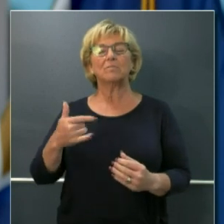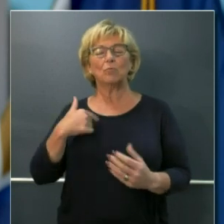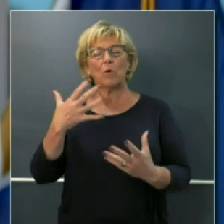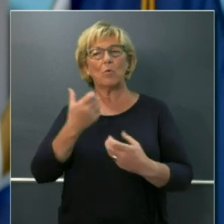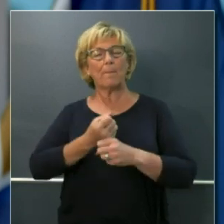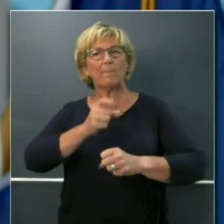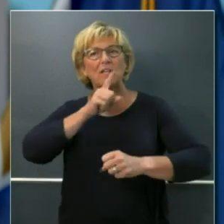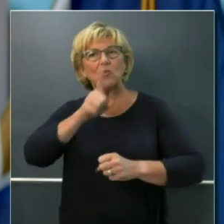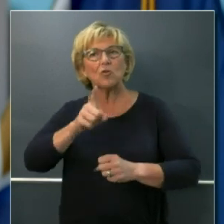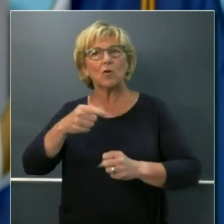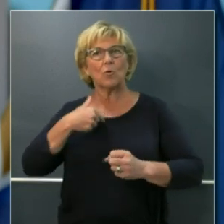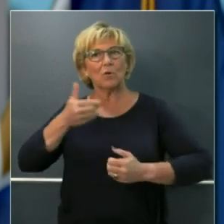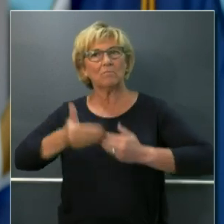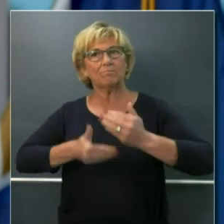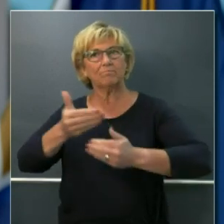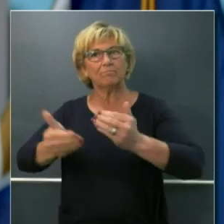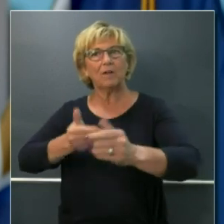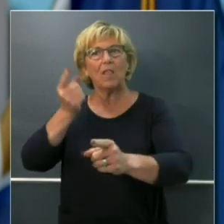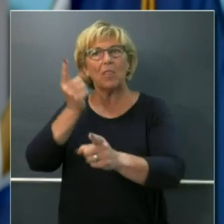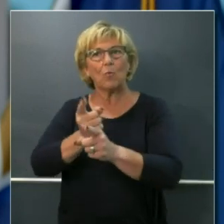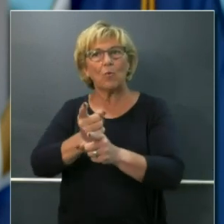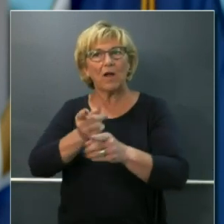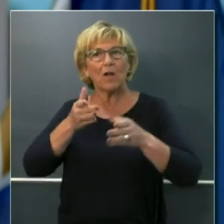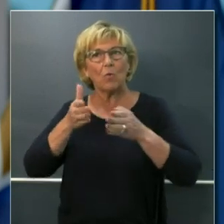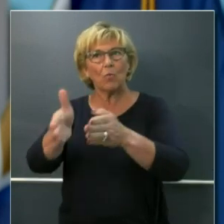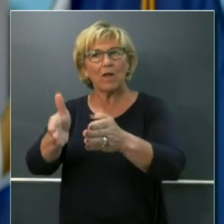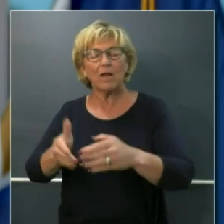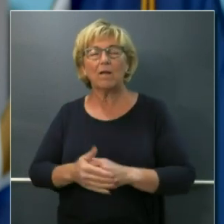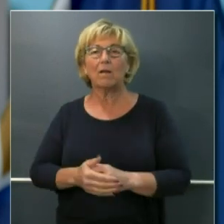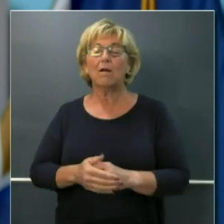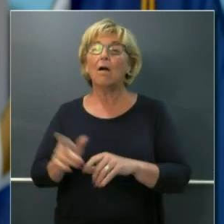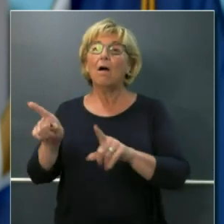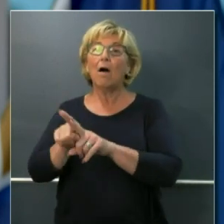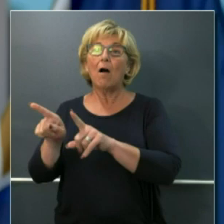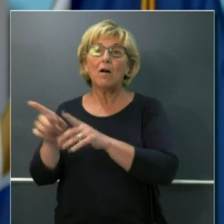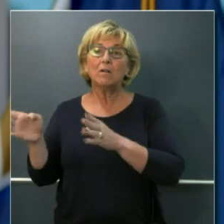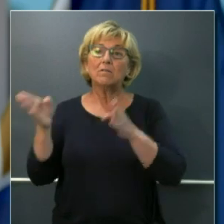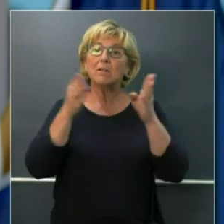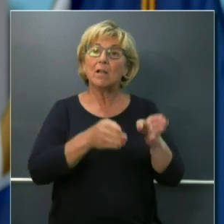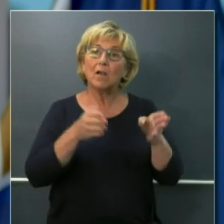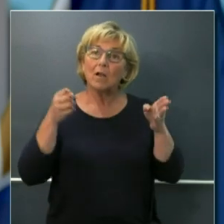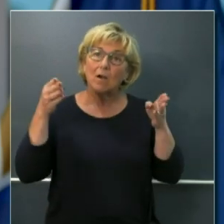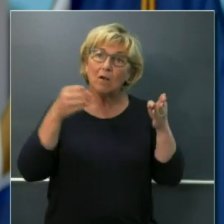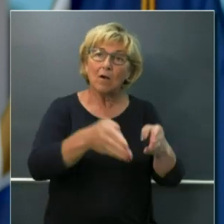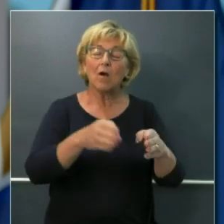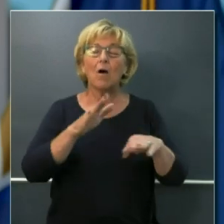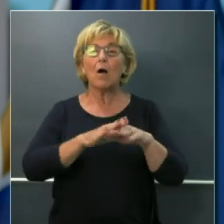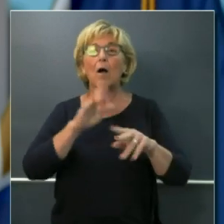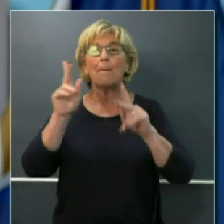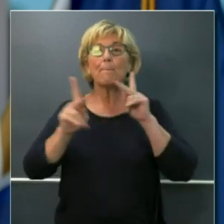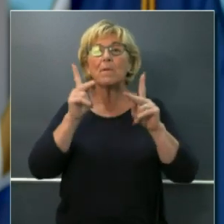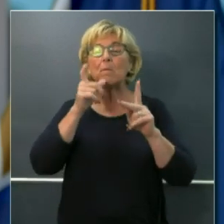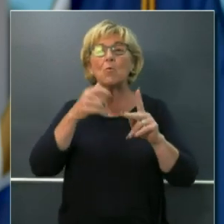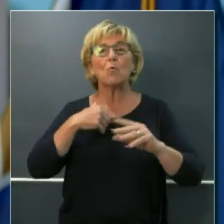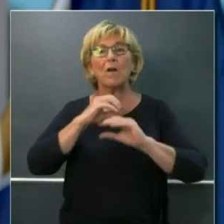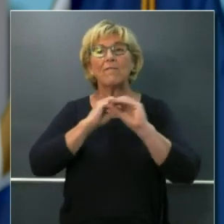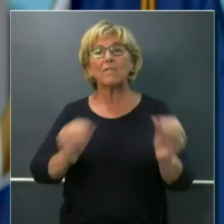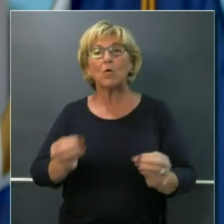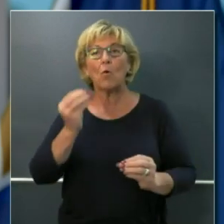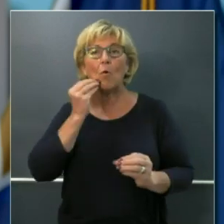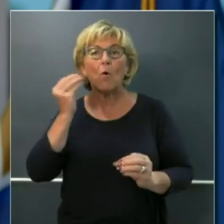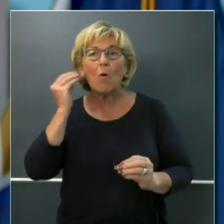we're moving in the right direction. Accordingly, we're doing the same for our homeless population, another sensitive needs